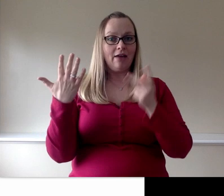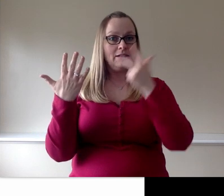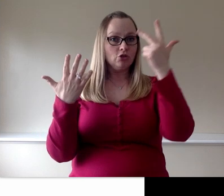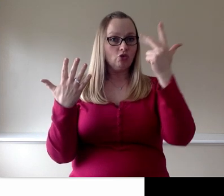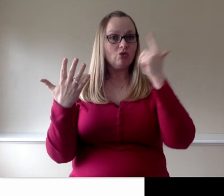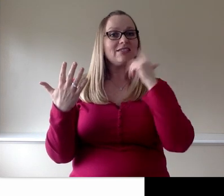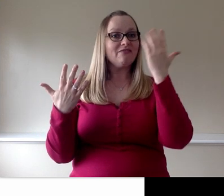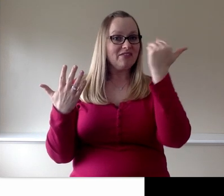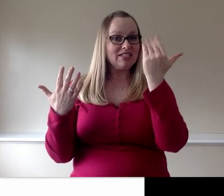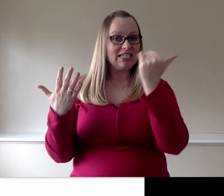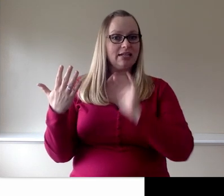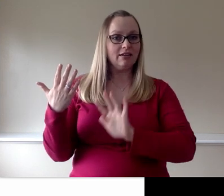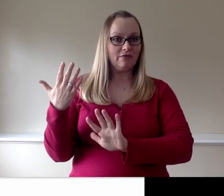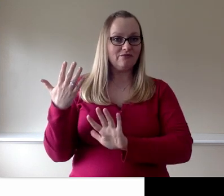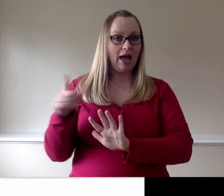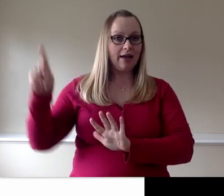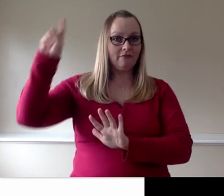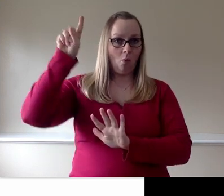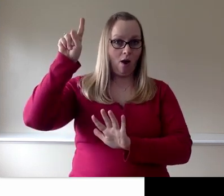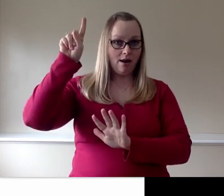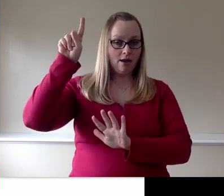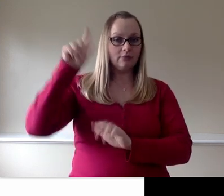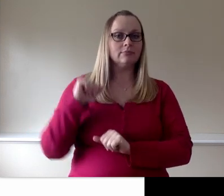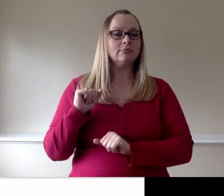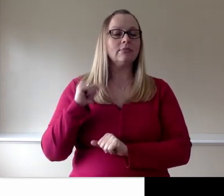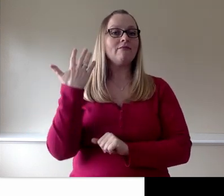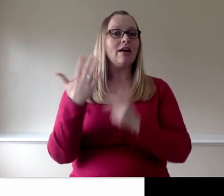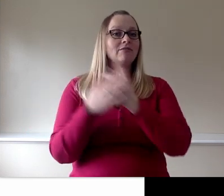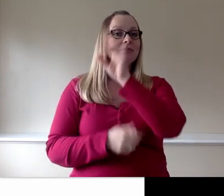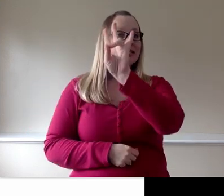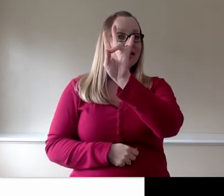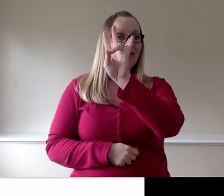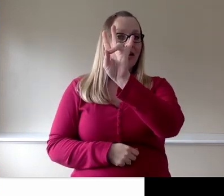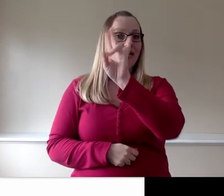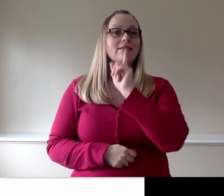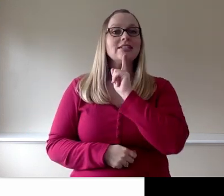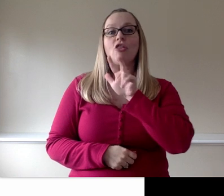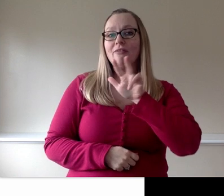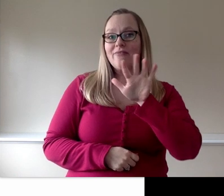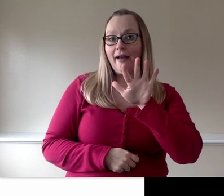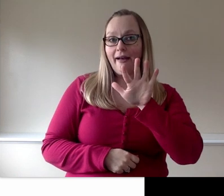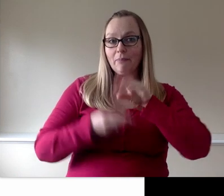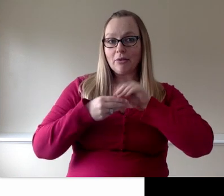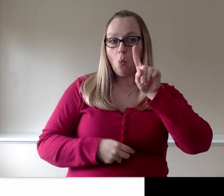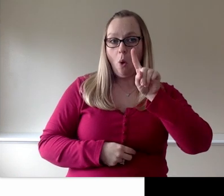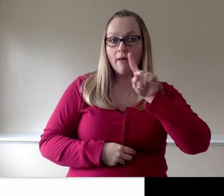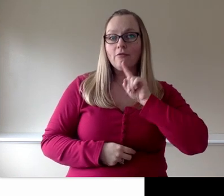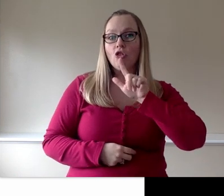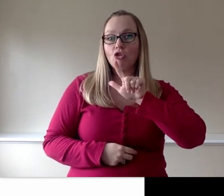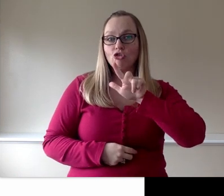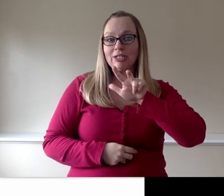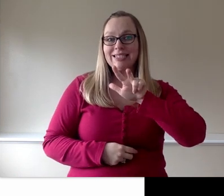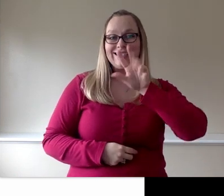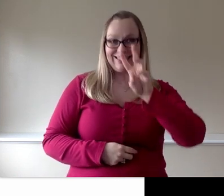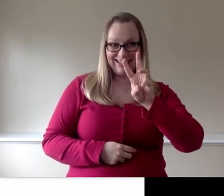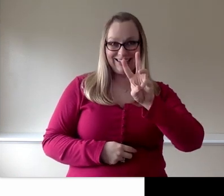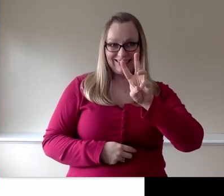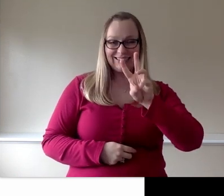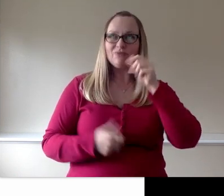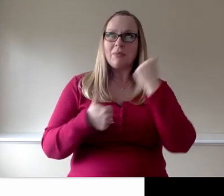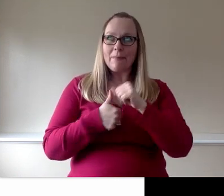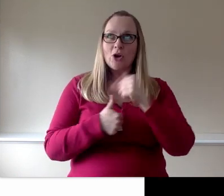carry the 1, I put down the 5. 5 times 7 is 35, plus 1 more is 36. I had to